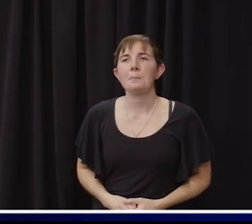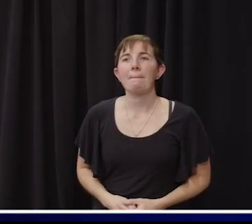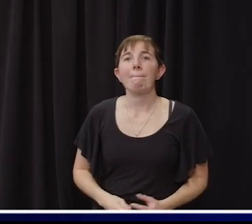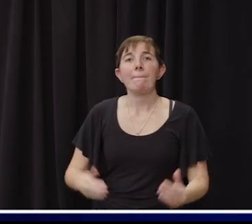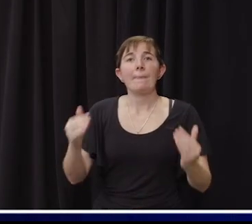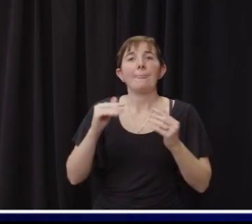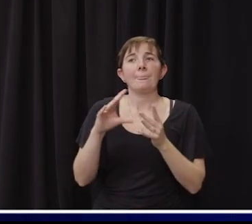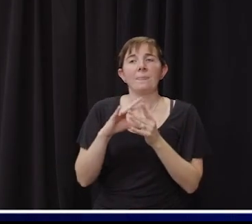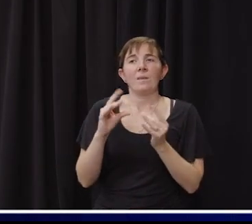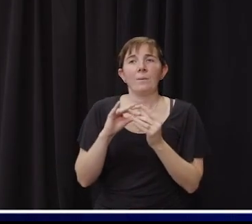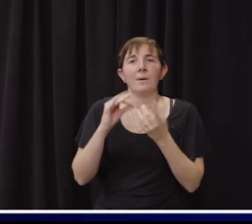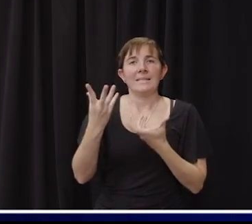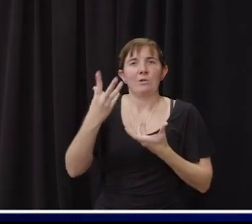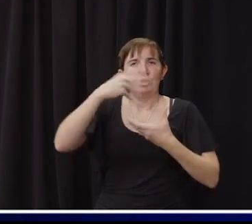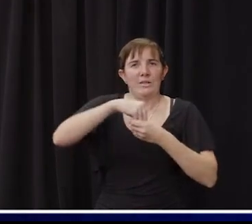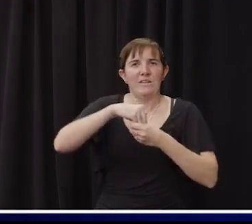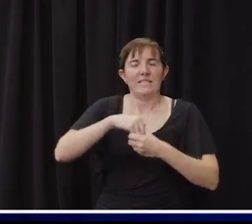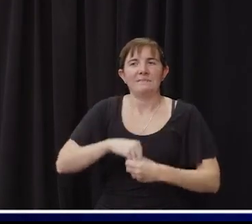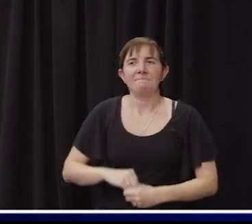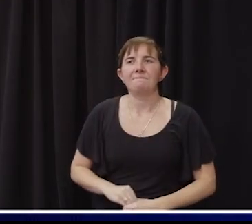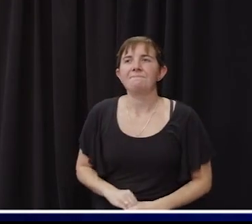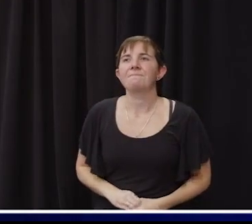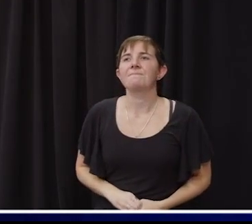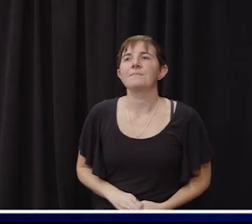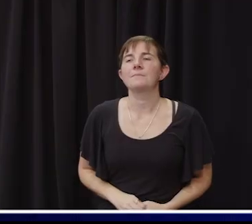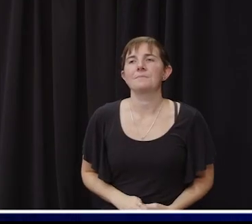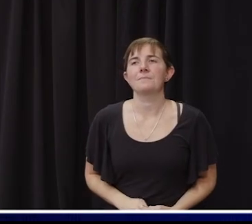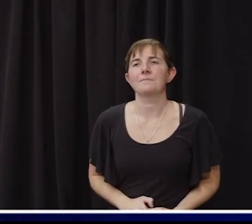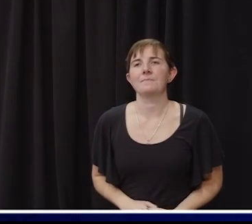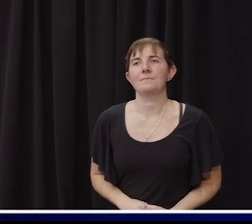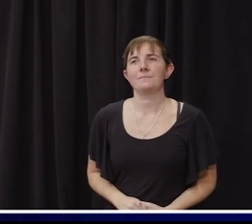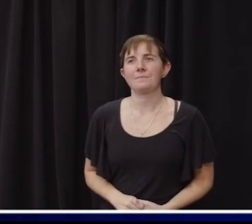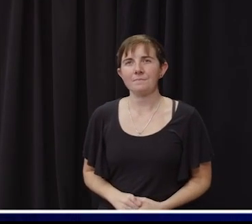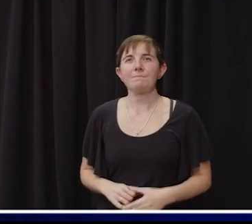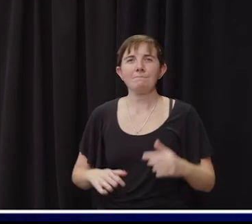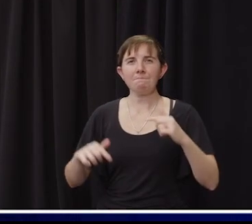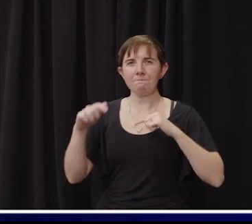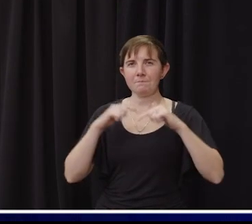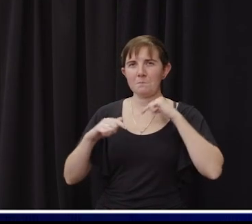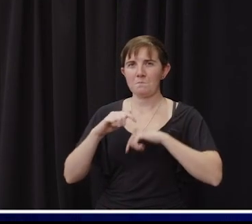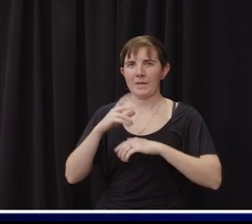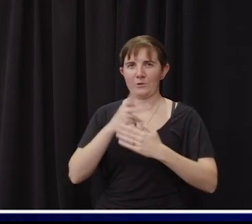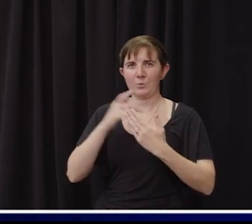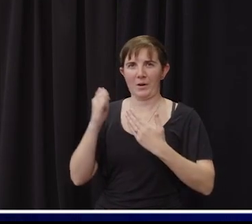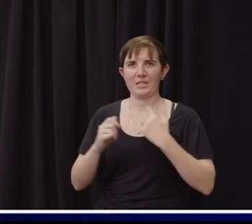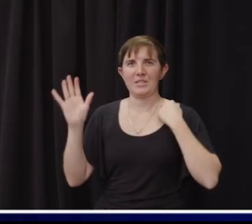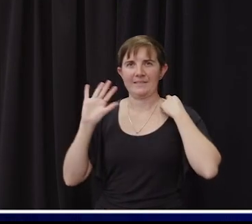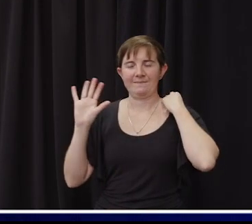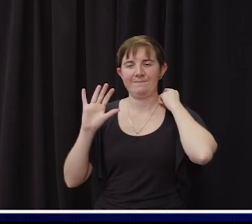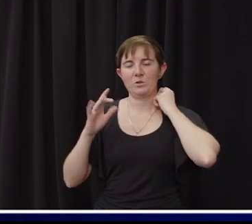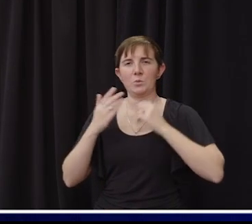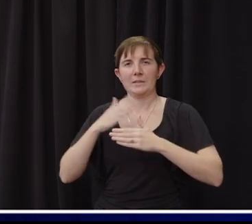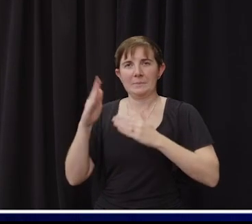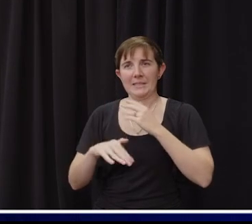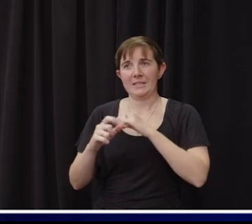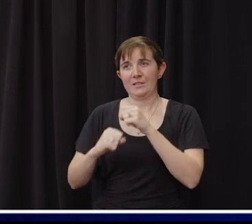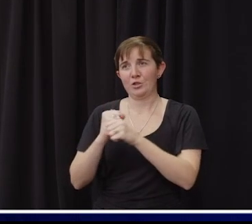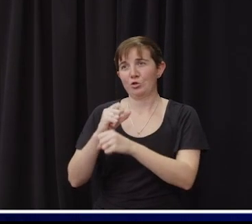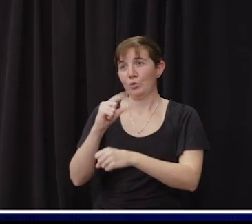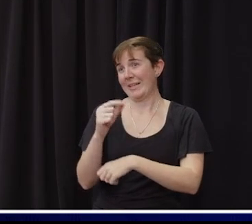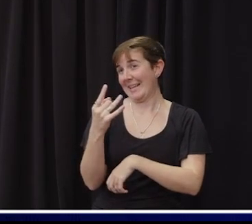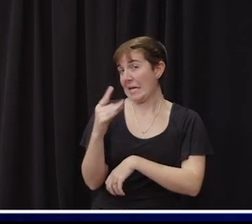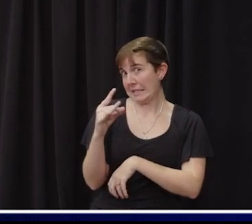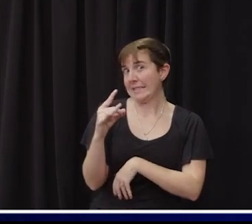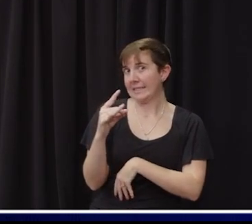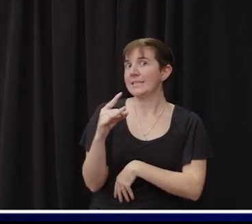Next, we'll talk about inclusivity. So I'm going to go back to a project that we completed in 2018